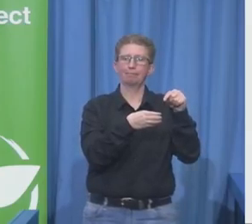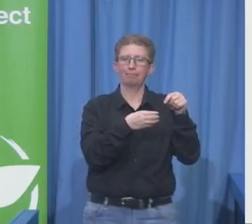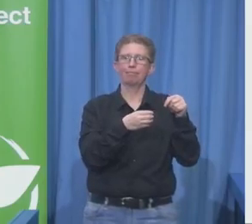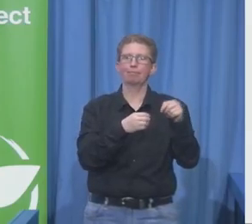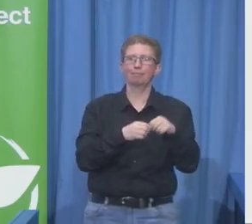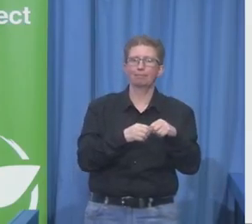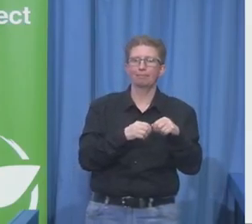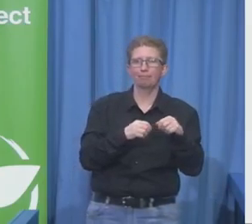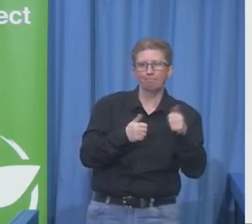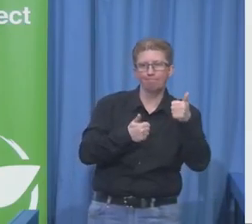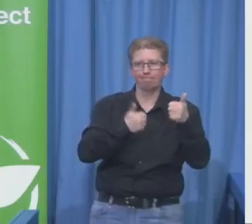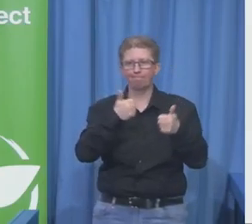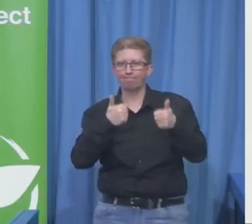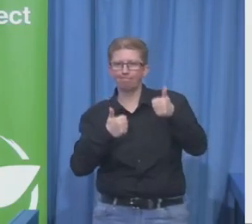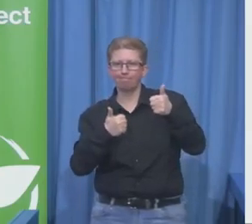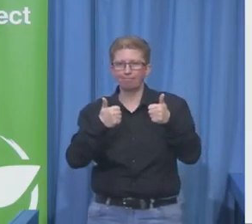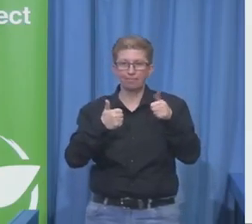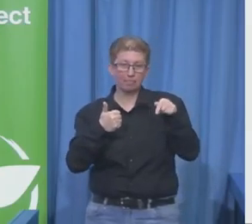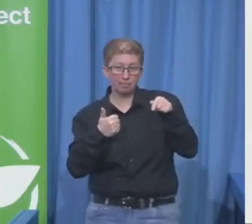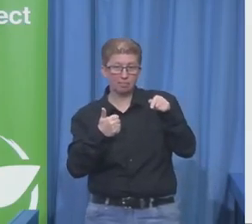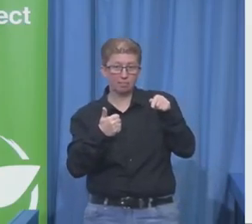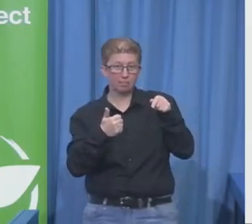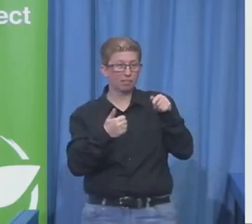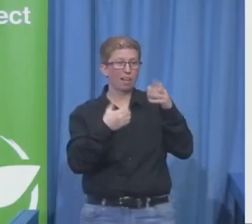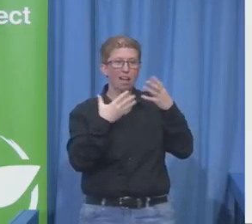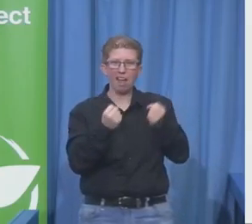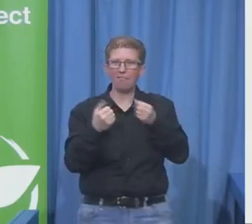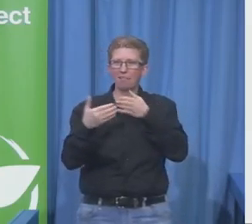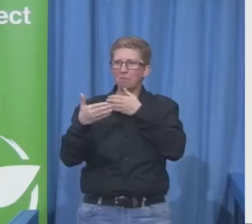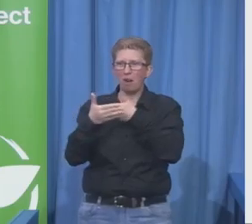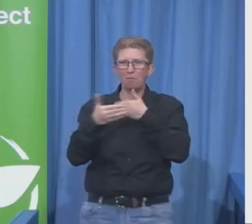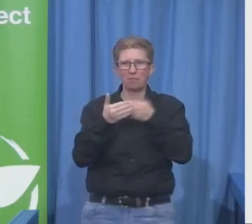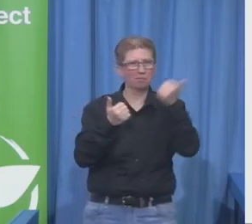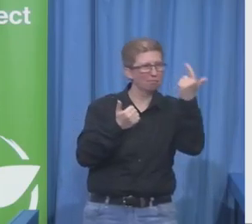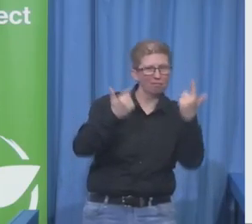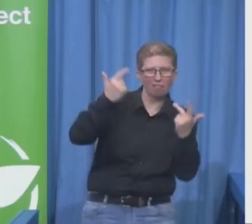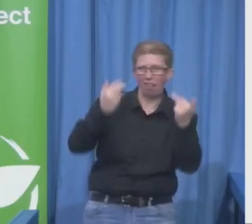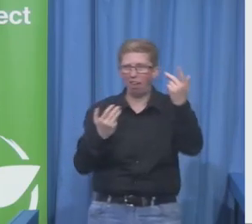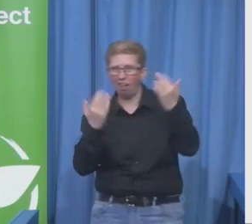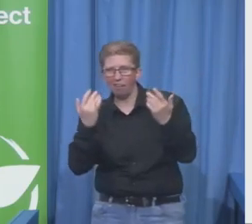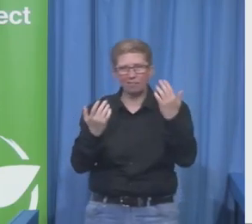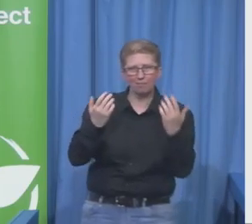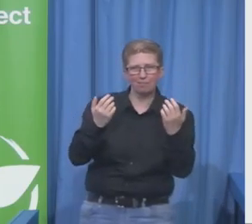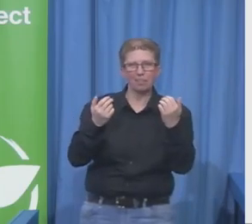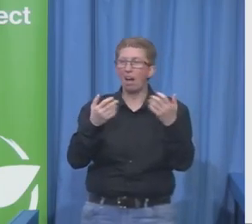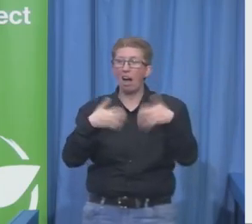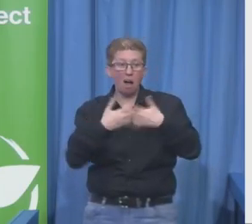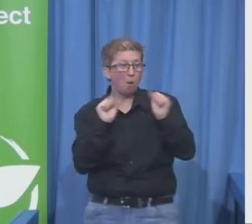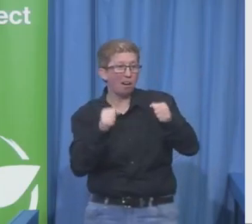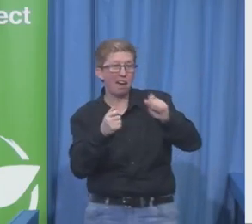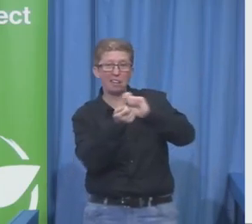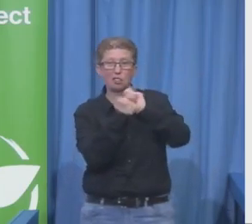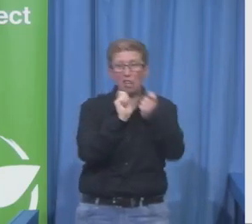all barriers contest, where how can we really come up with path-breaking ideas